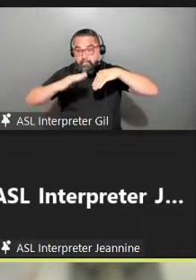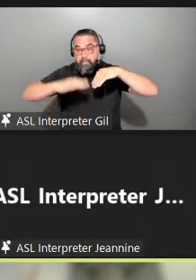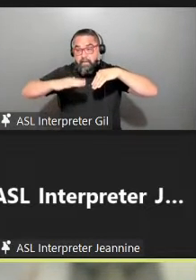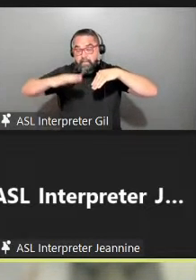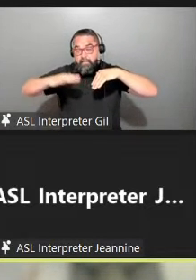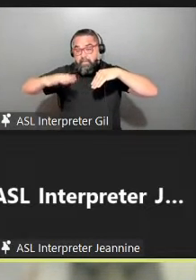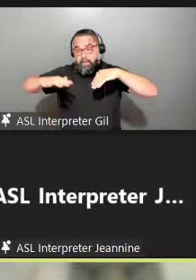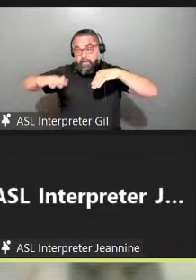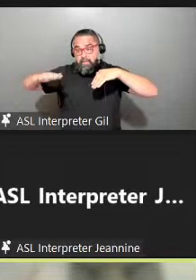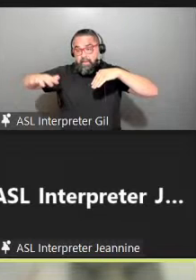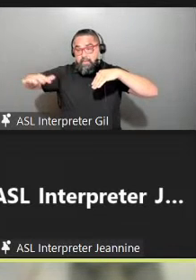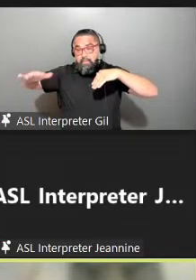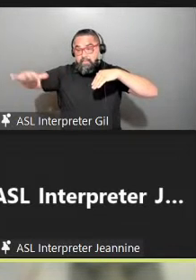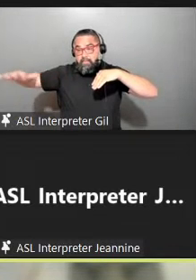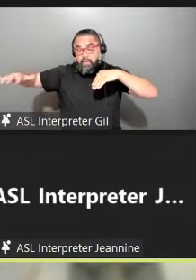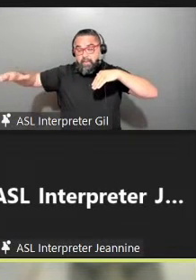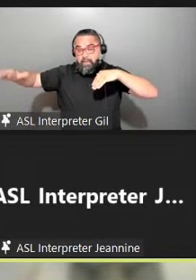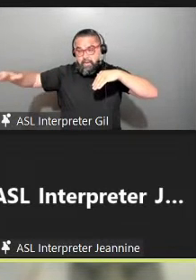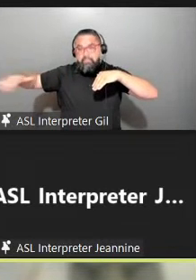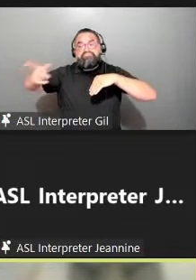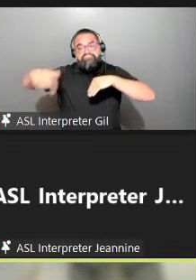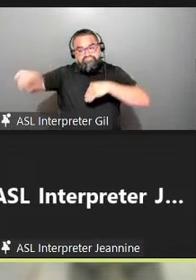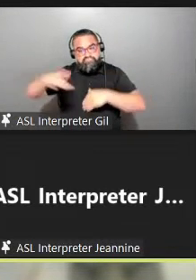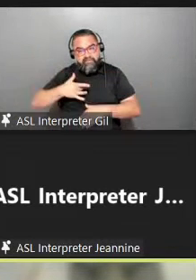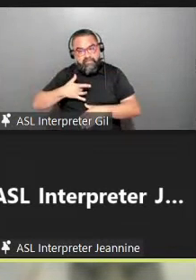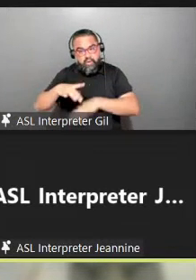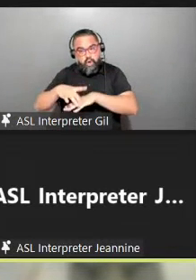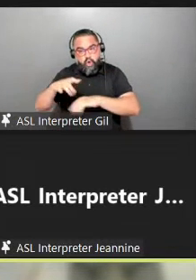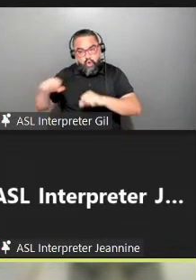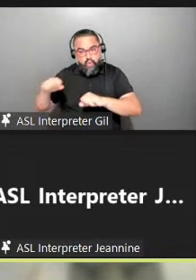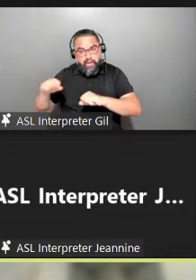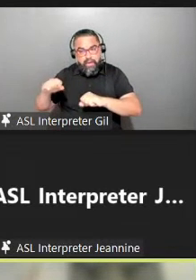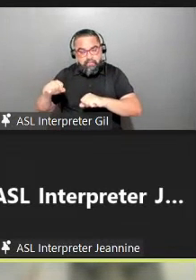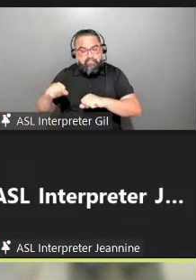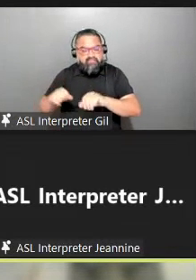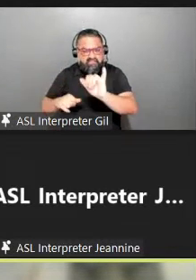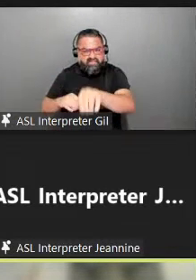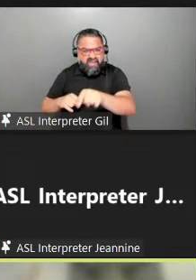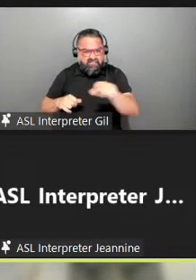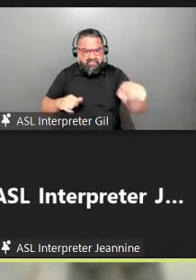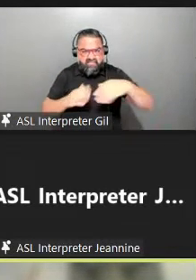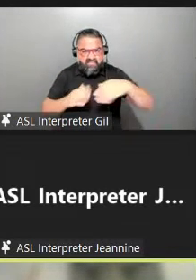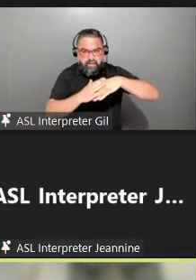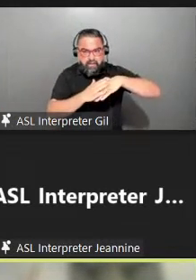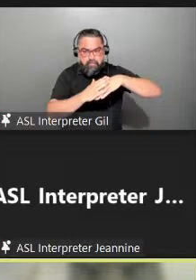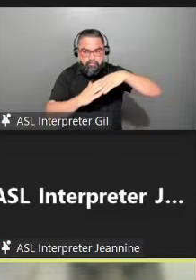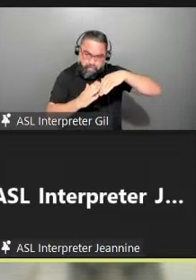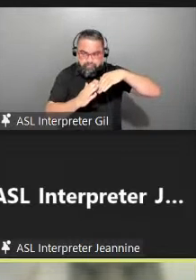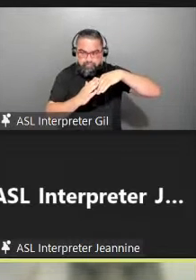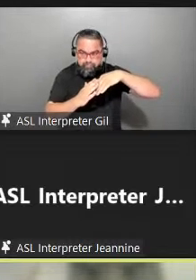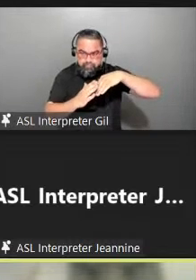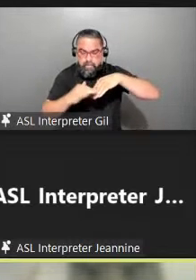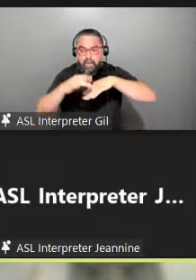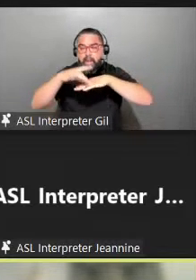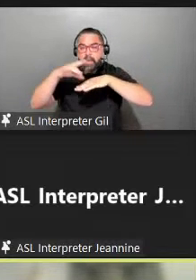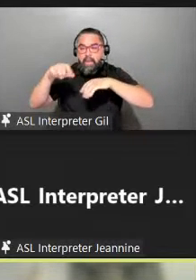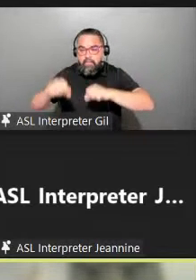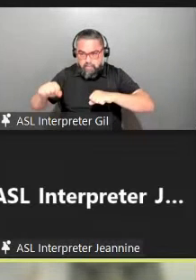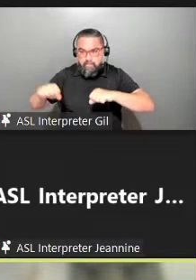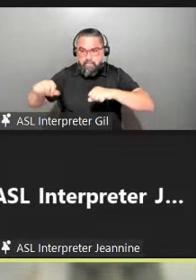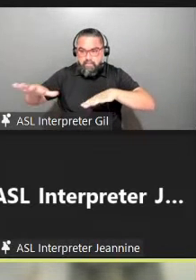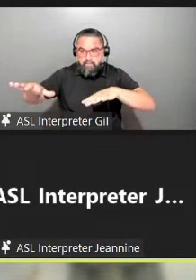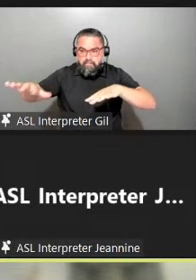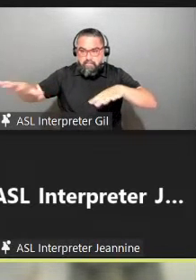is, and we feel the earthquake. That's what we're feeling. We're feeling that slippage of the earth.